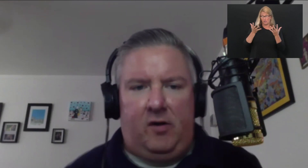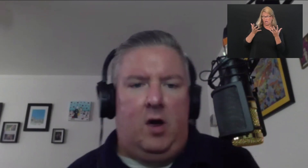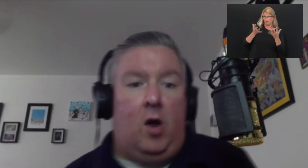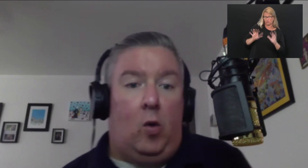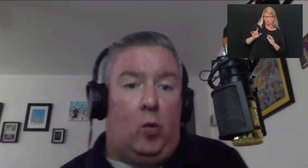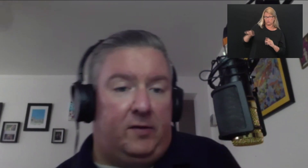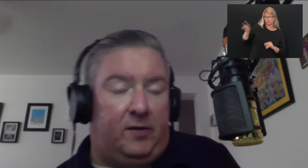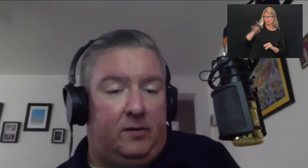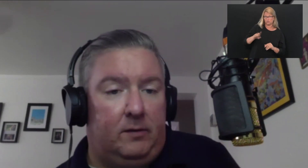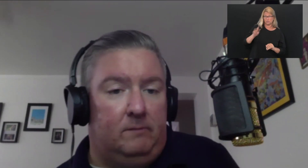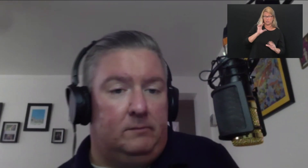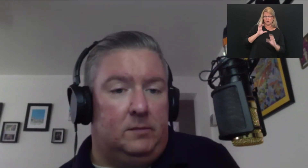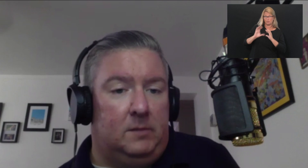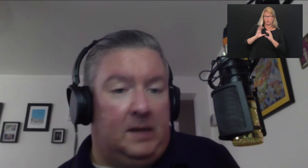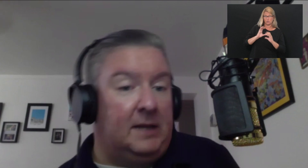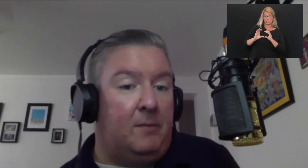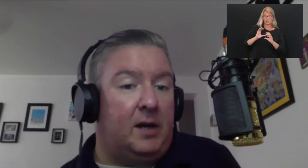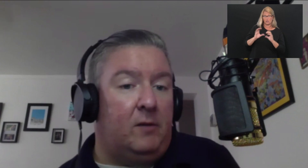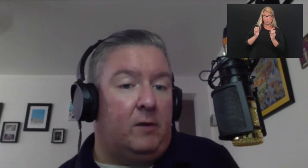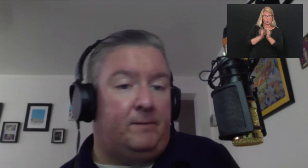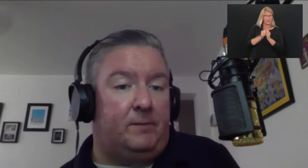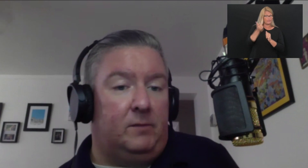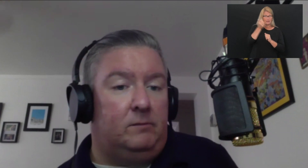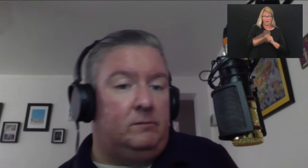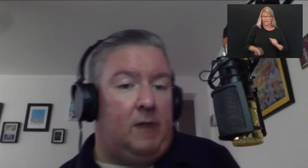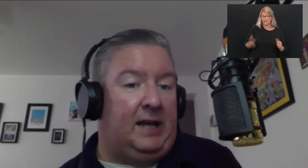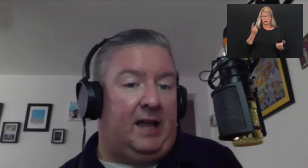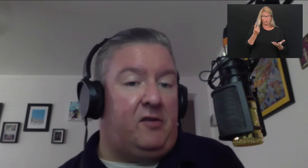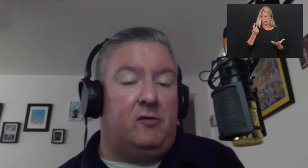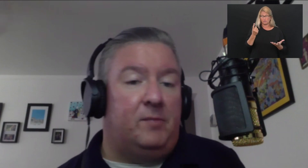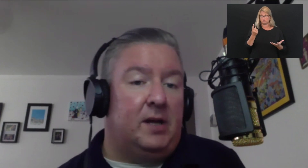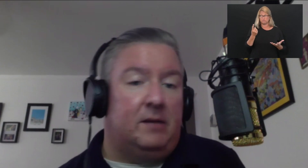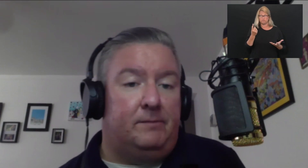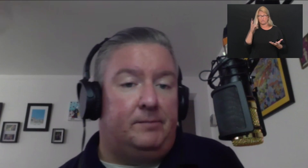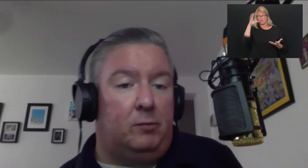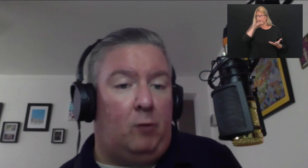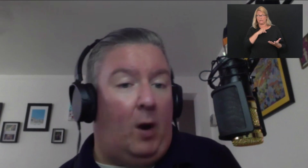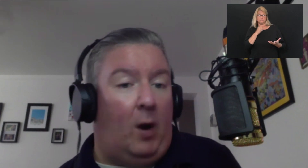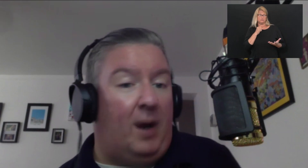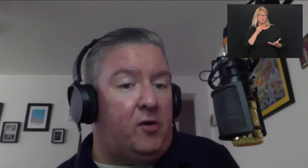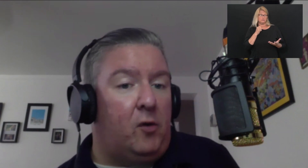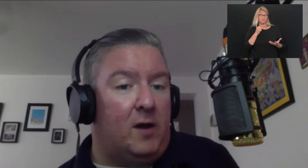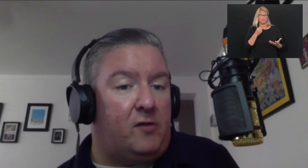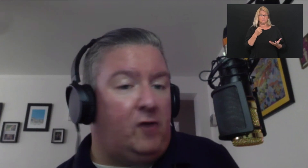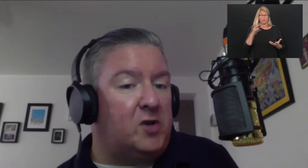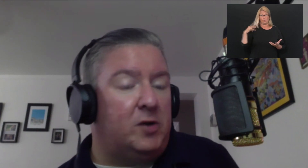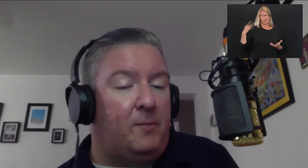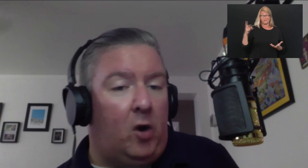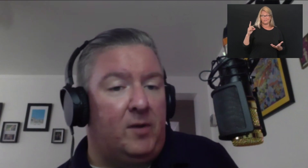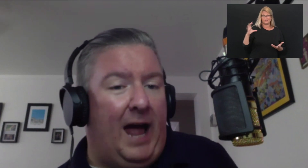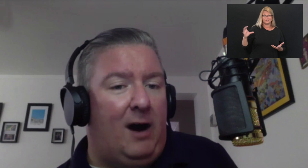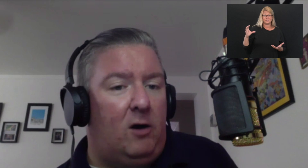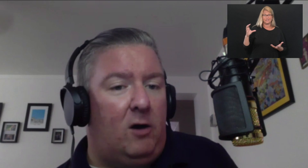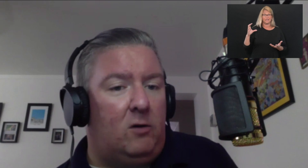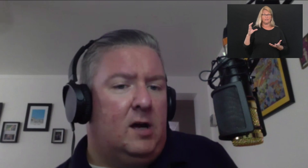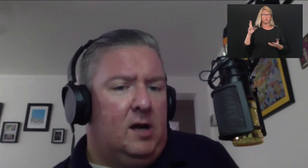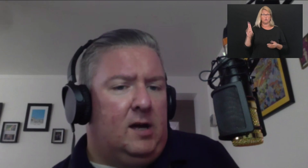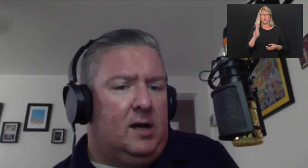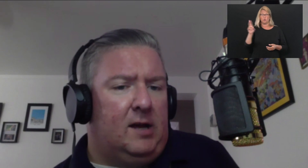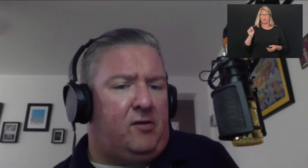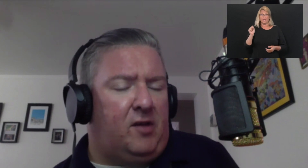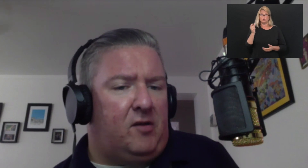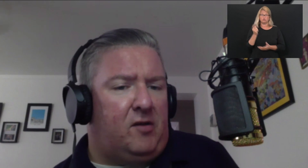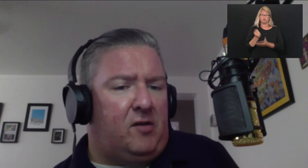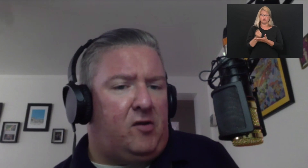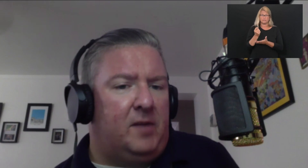communications with anybody with, I guess it would be White House, U.S. Treasury Department? How